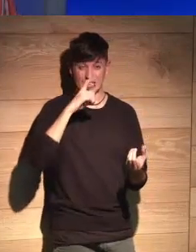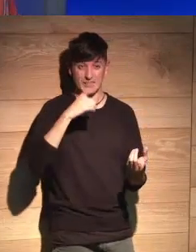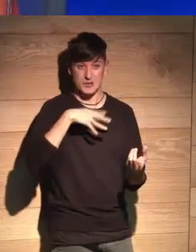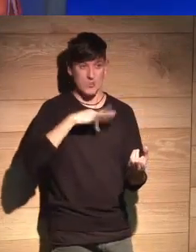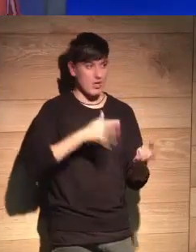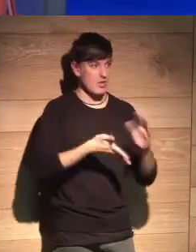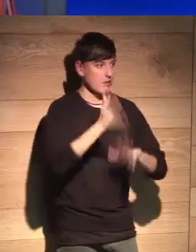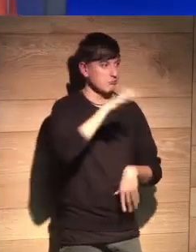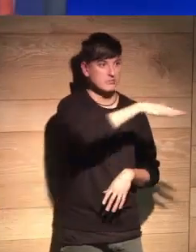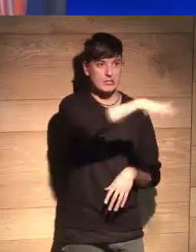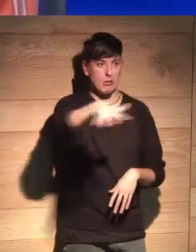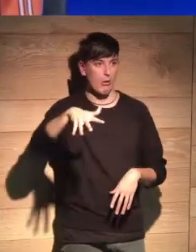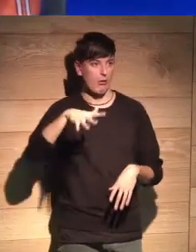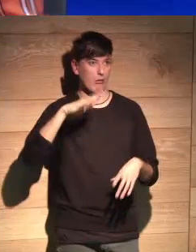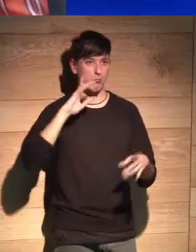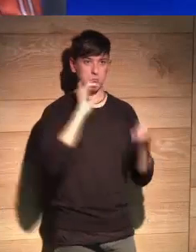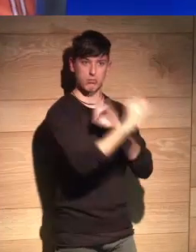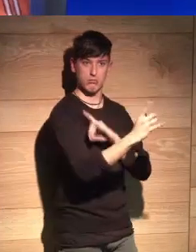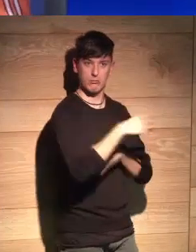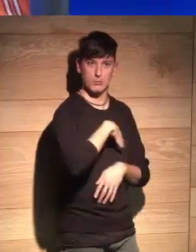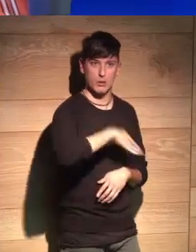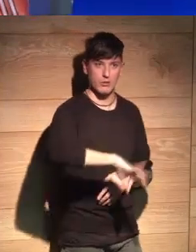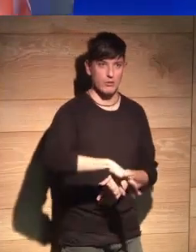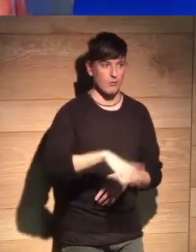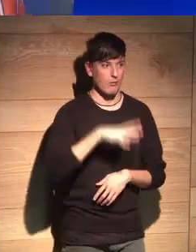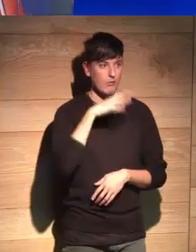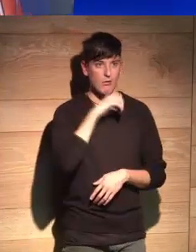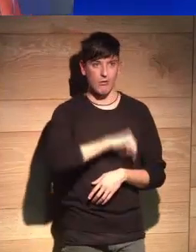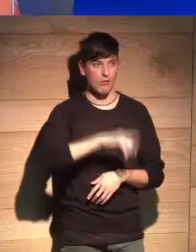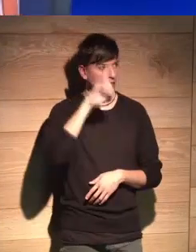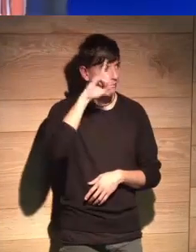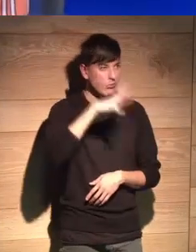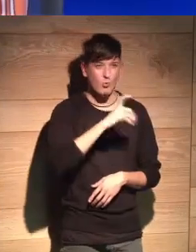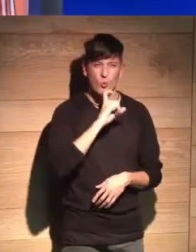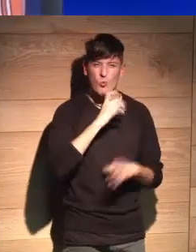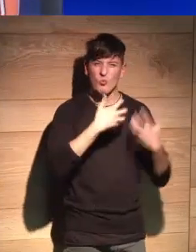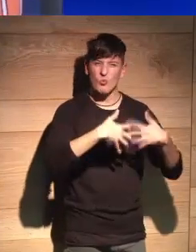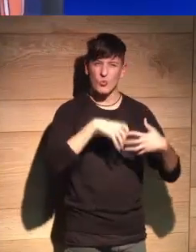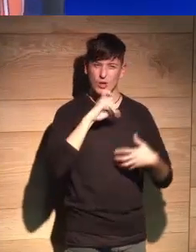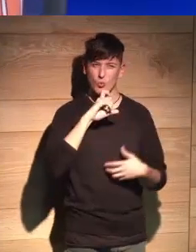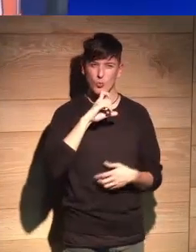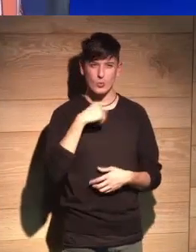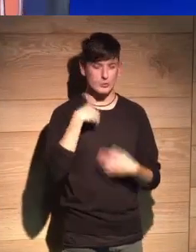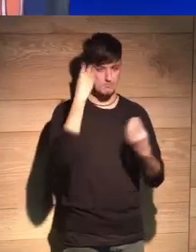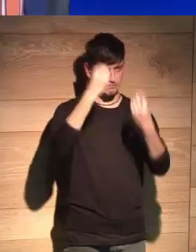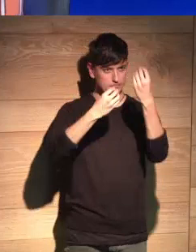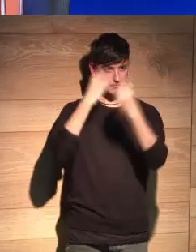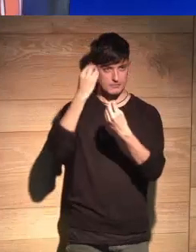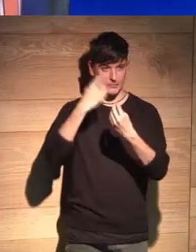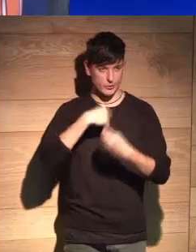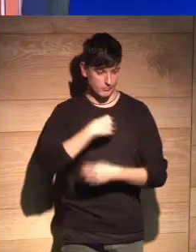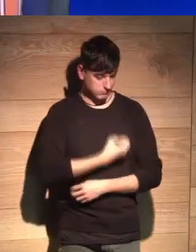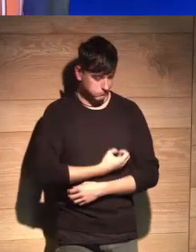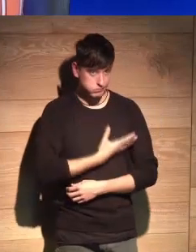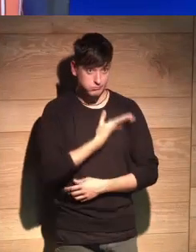and you could go anywhere and you could speak on the phone to anyone. And how can this be done? So I think this is